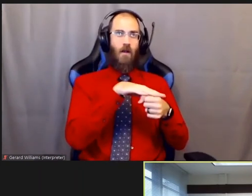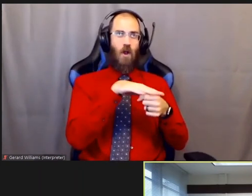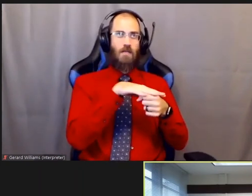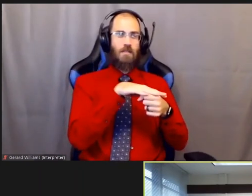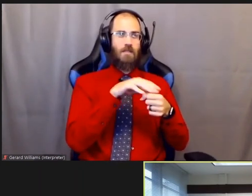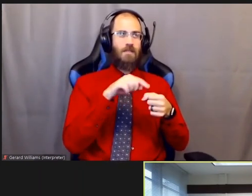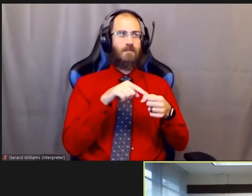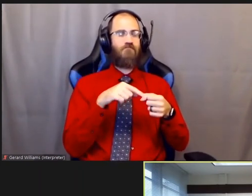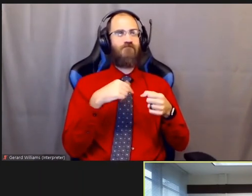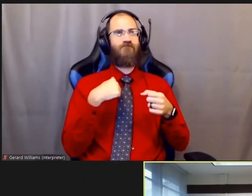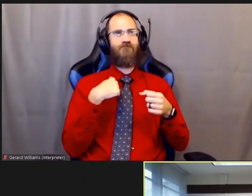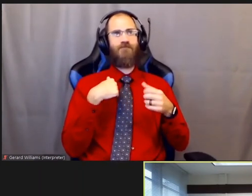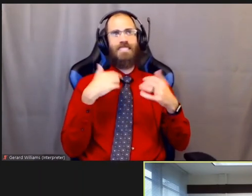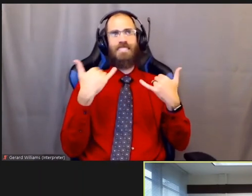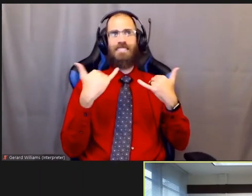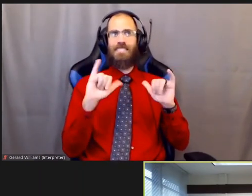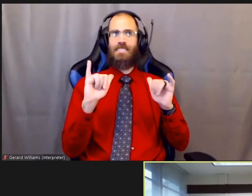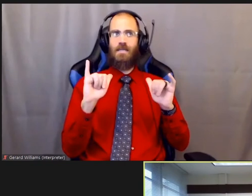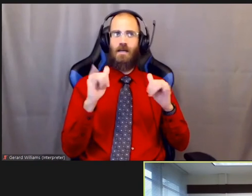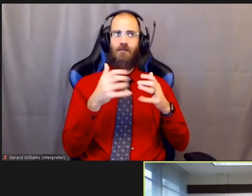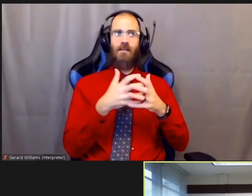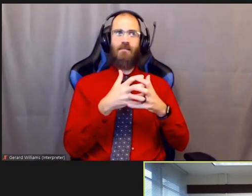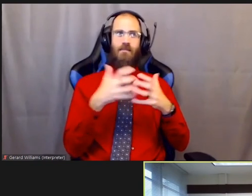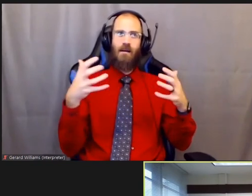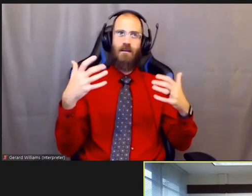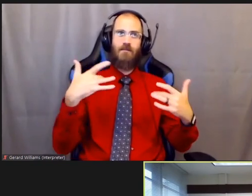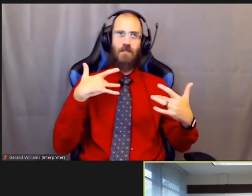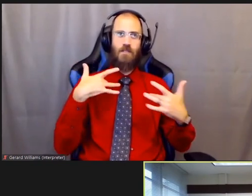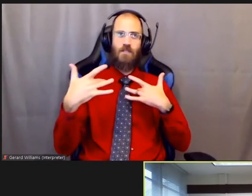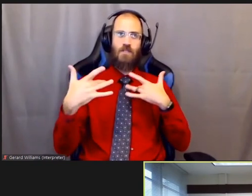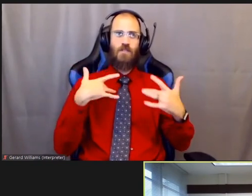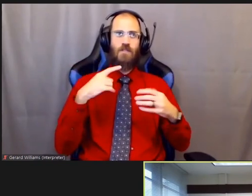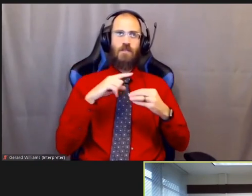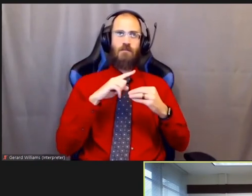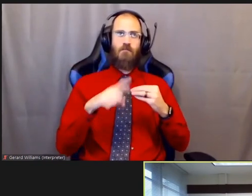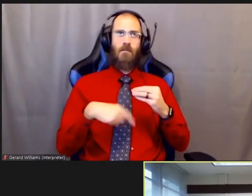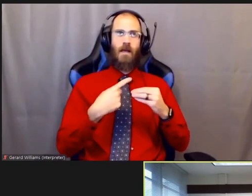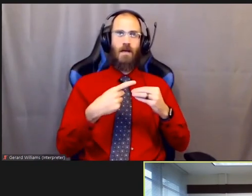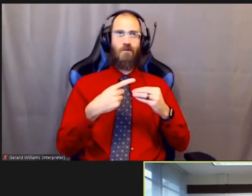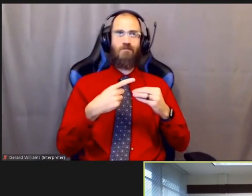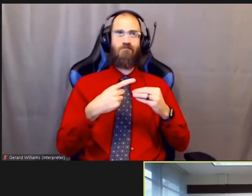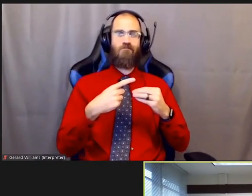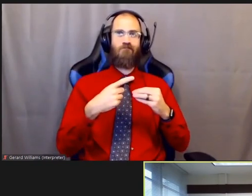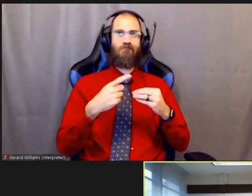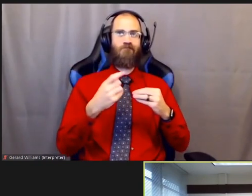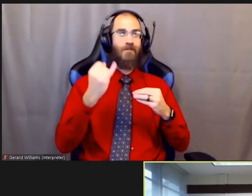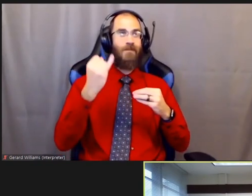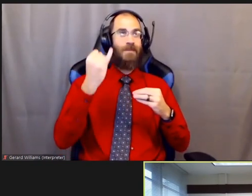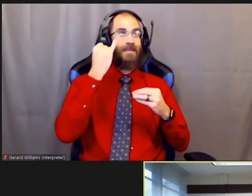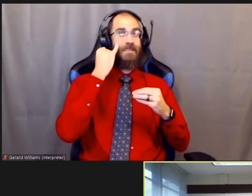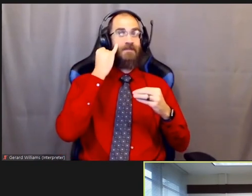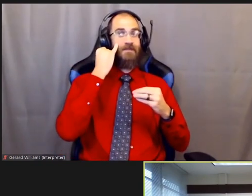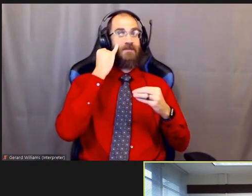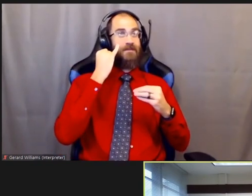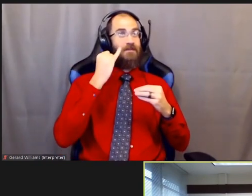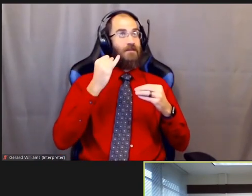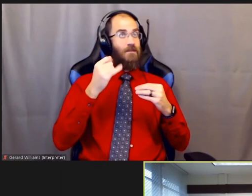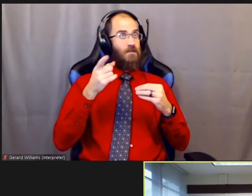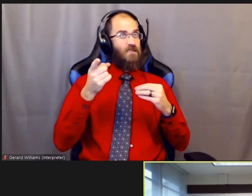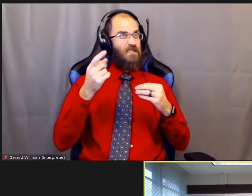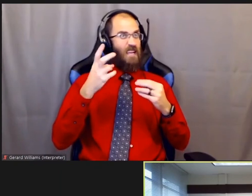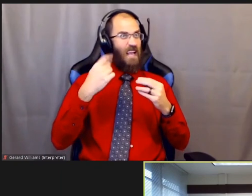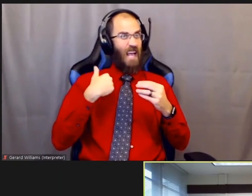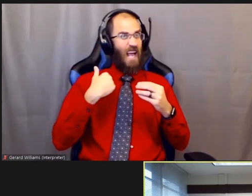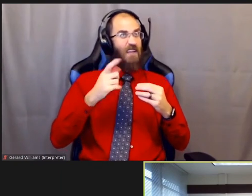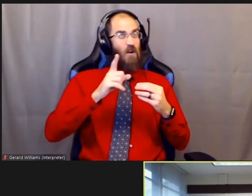Still have a lot of concern about whether the incentives are there to